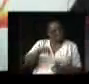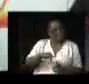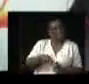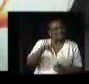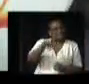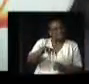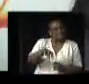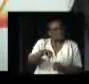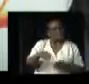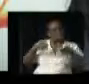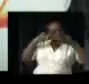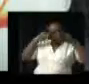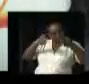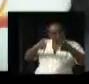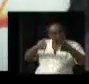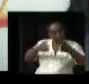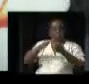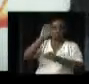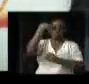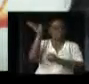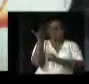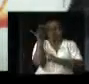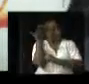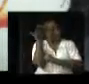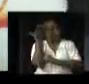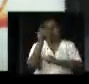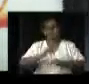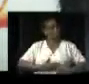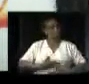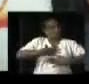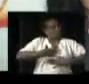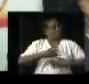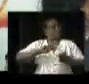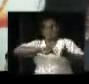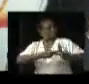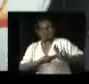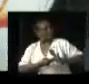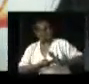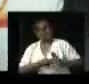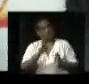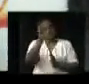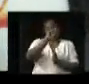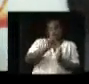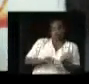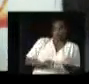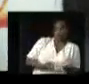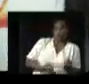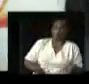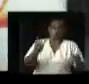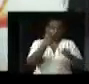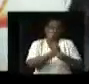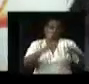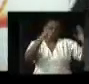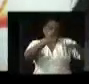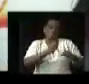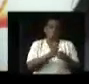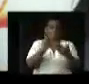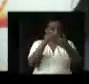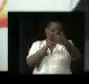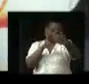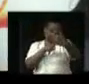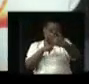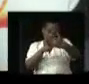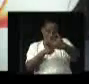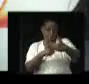donors for this. This center will focus on catering, learning, defense and control techniques,